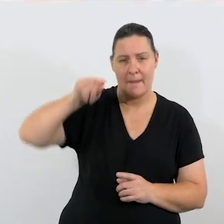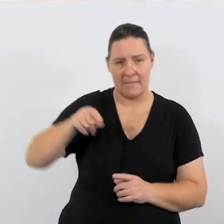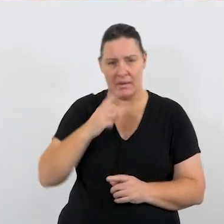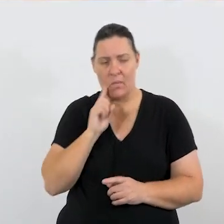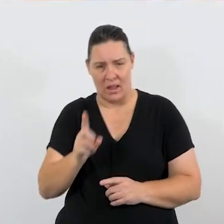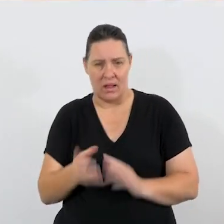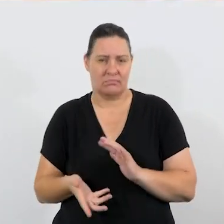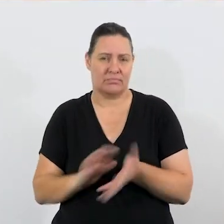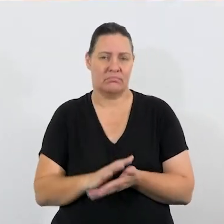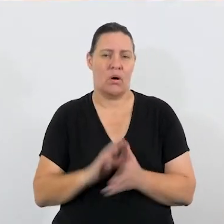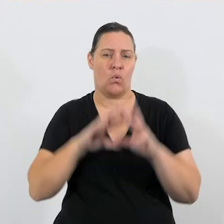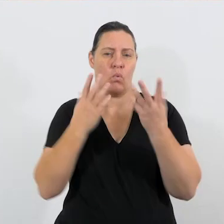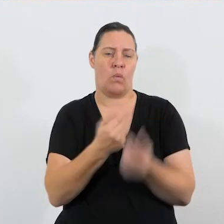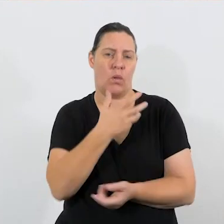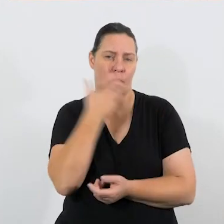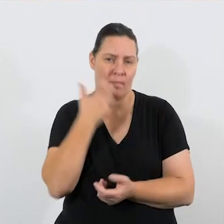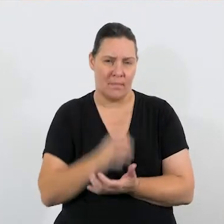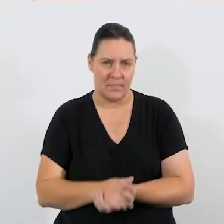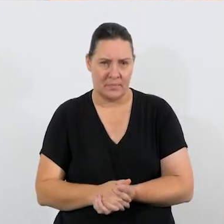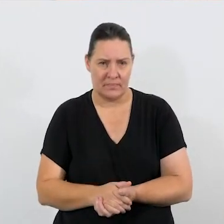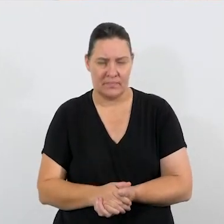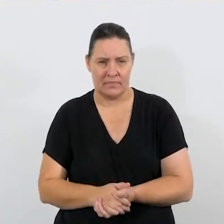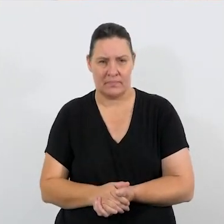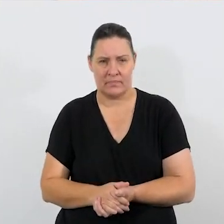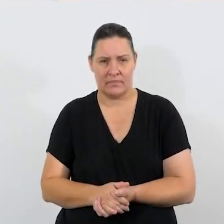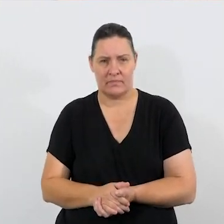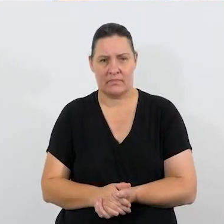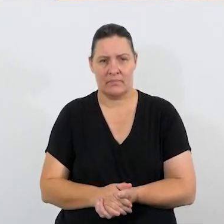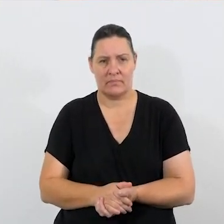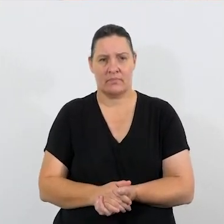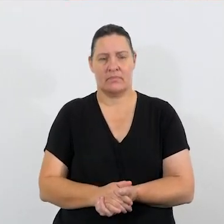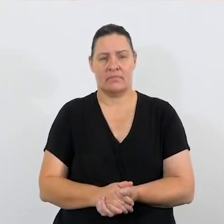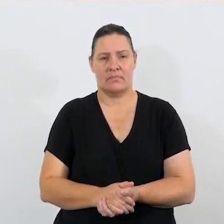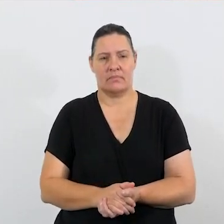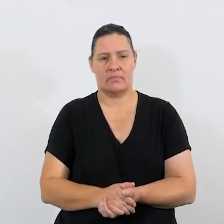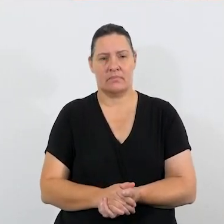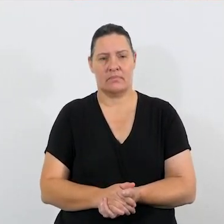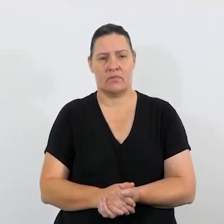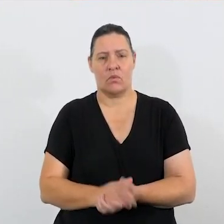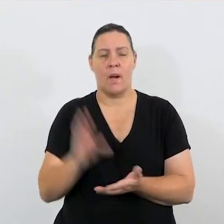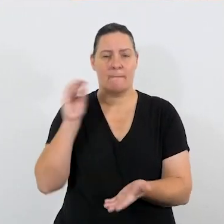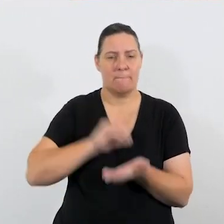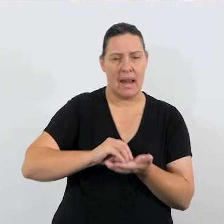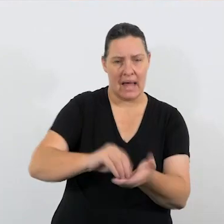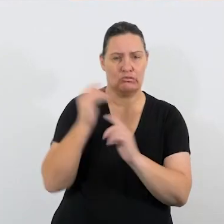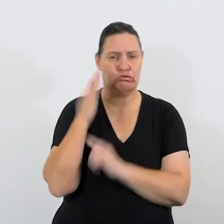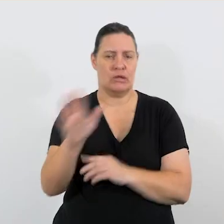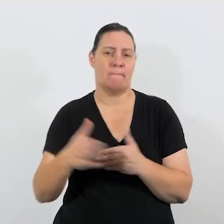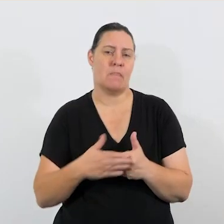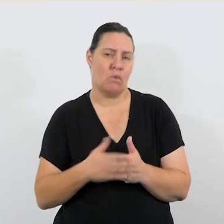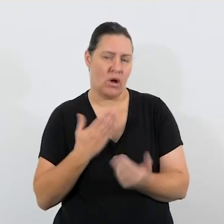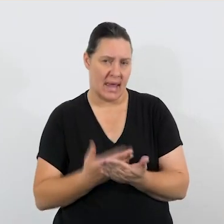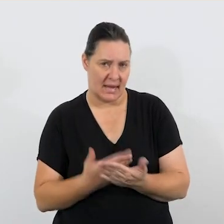said that it is going to lead to global warming. And then what else we can do as humans? We can plant more